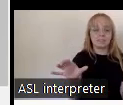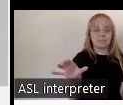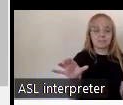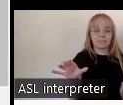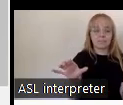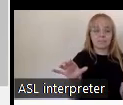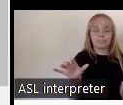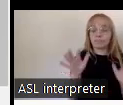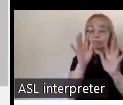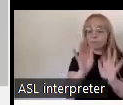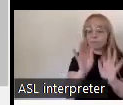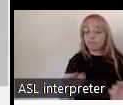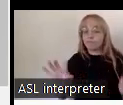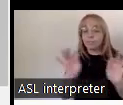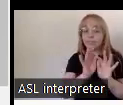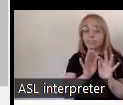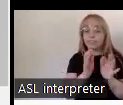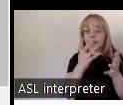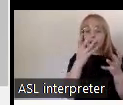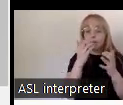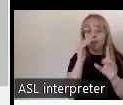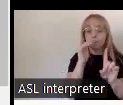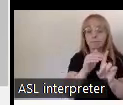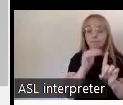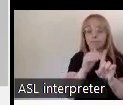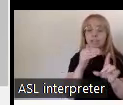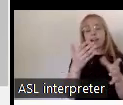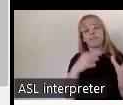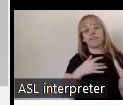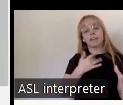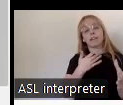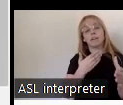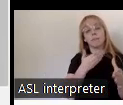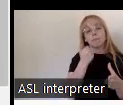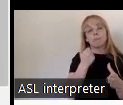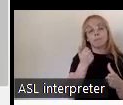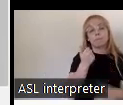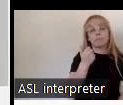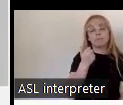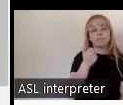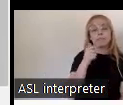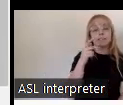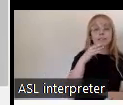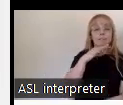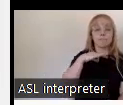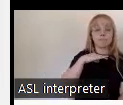the most important one that I want to share in here, at least what I feel is most important, is this benefits lookup.